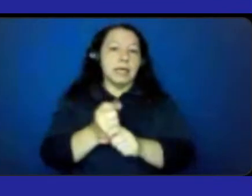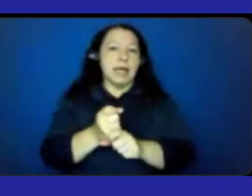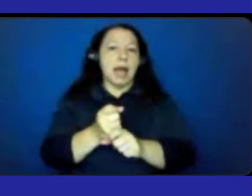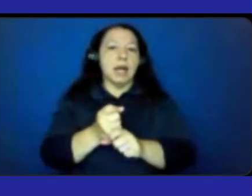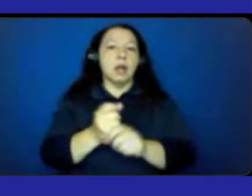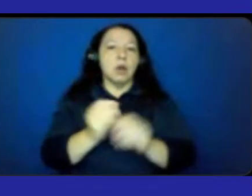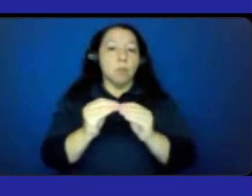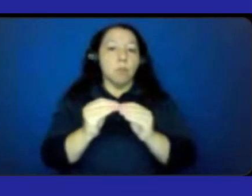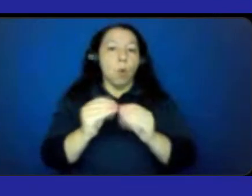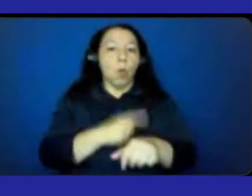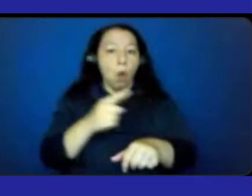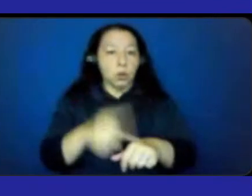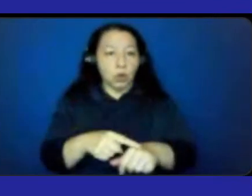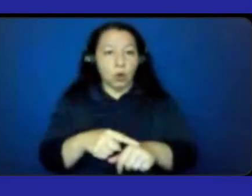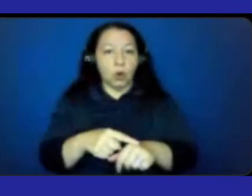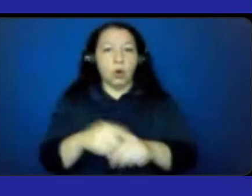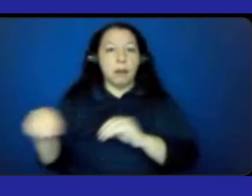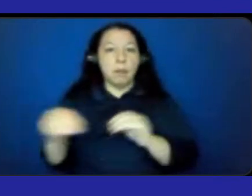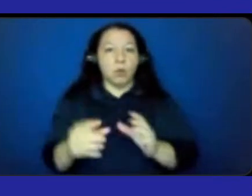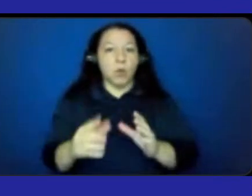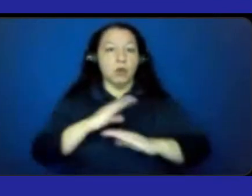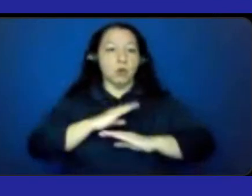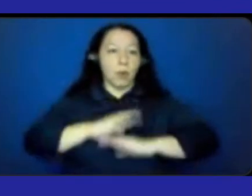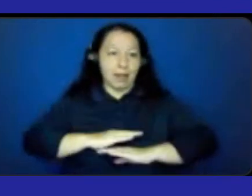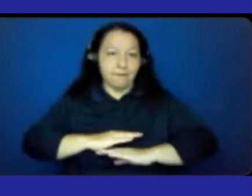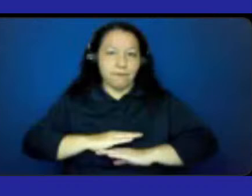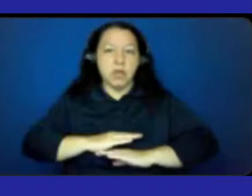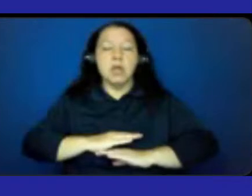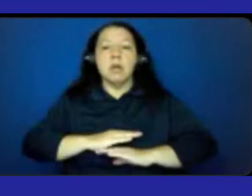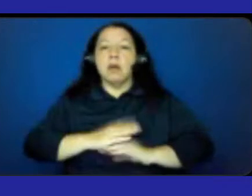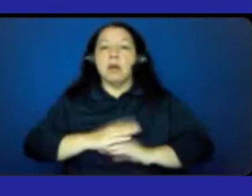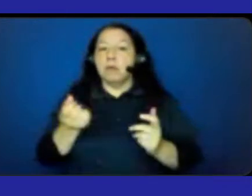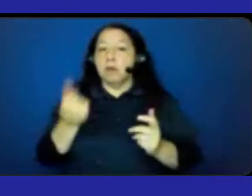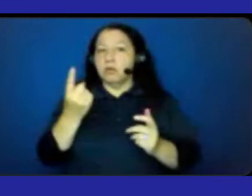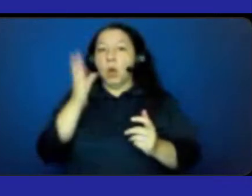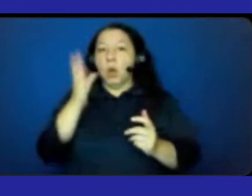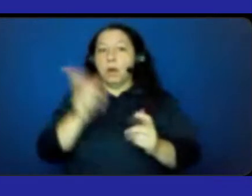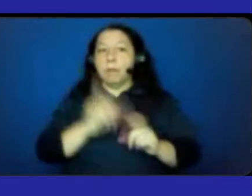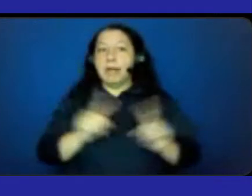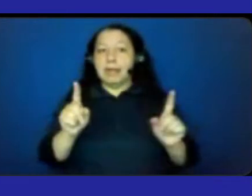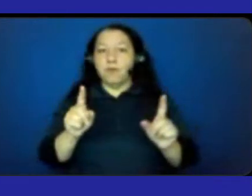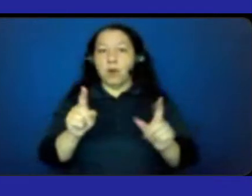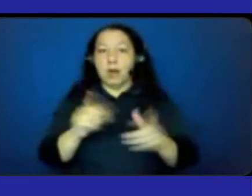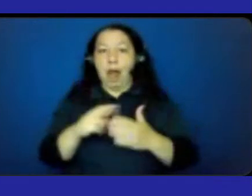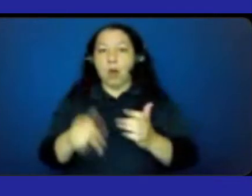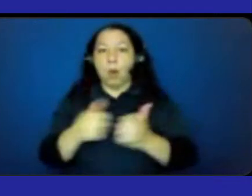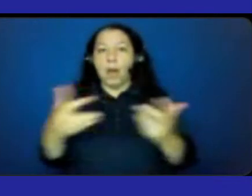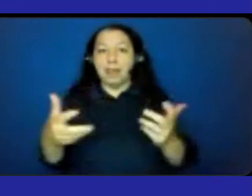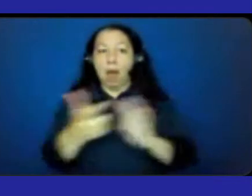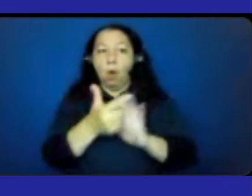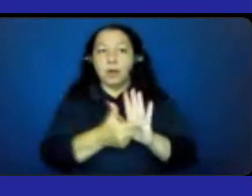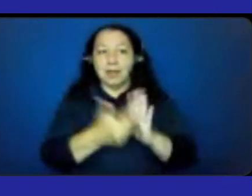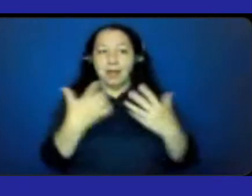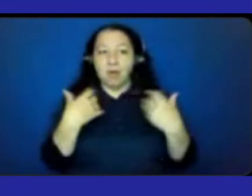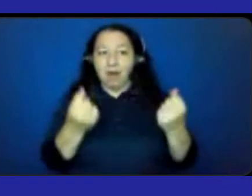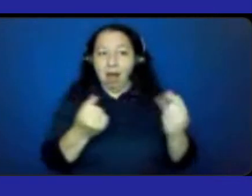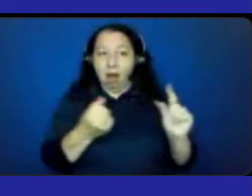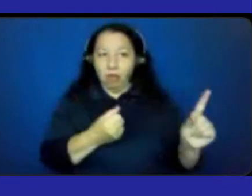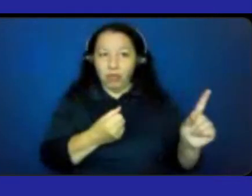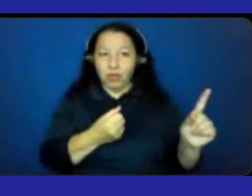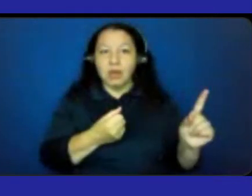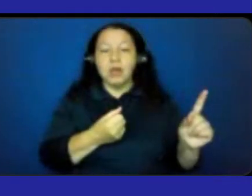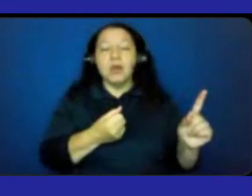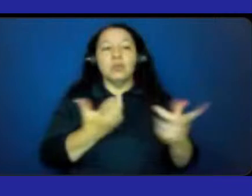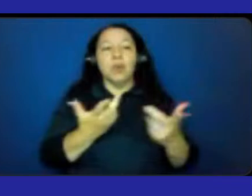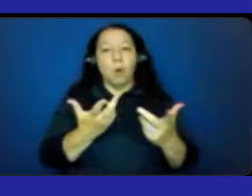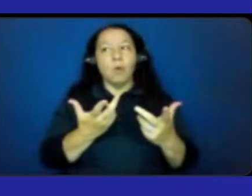goes without saying that the outcome here would have been very different without Legal Health. So in addition to compelling individual stories like